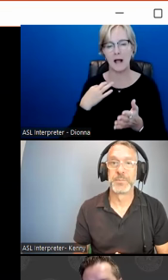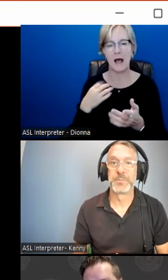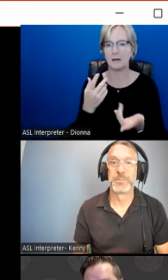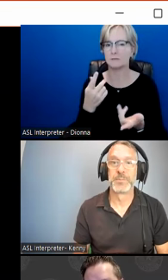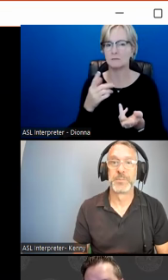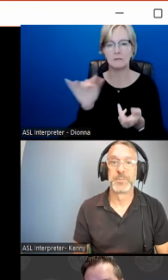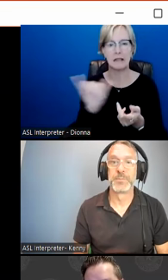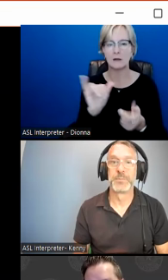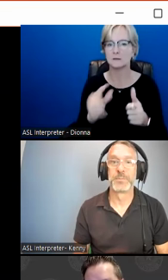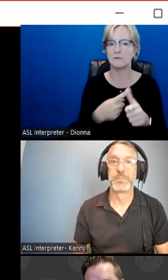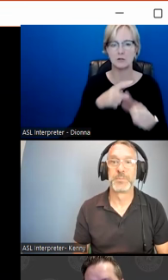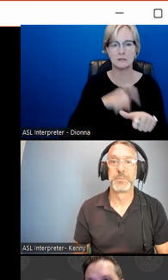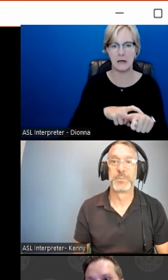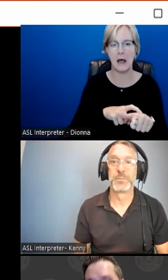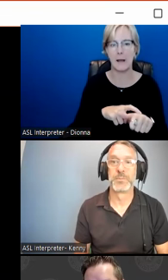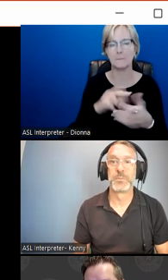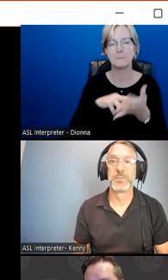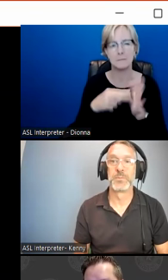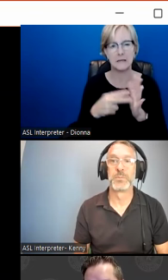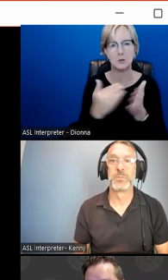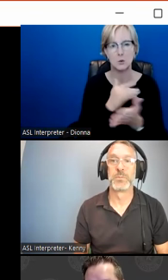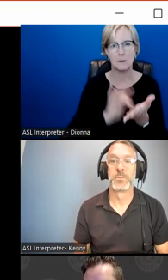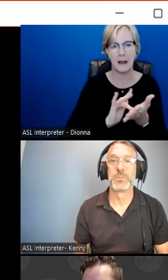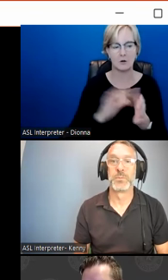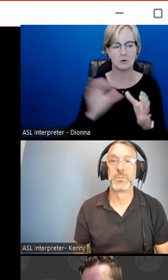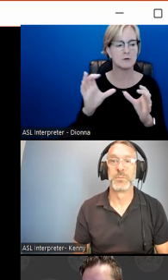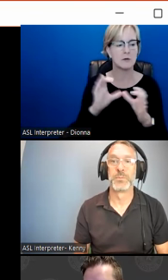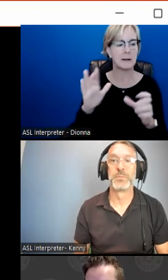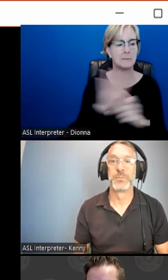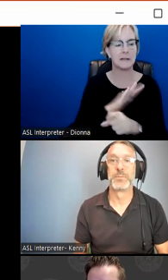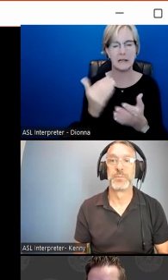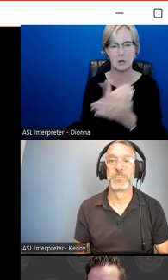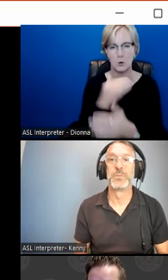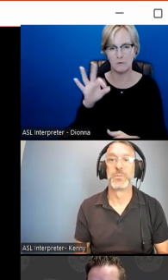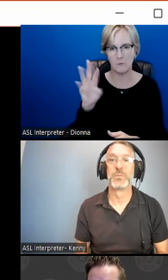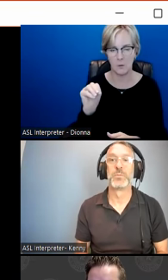initial application, meaning a new medical certification and a completely new form.